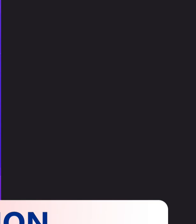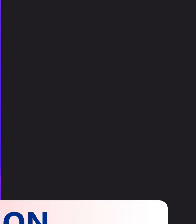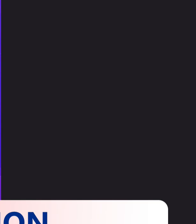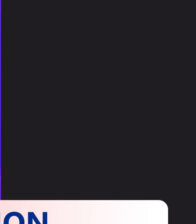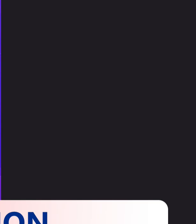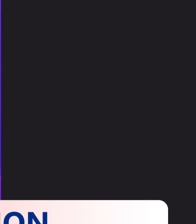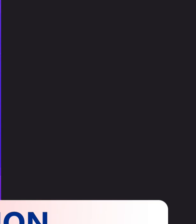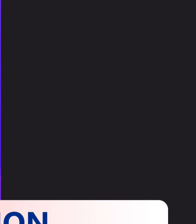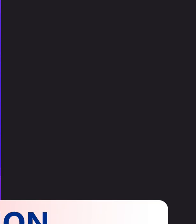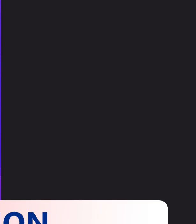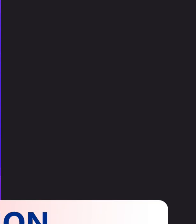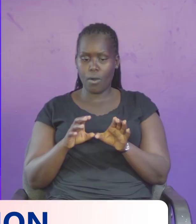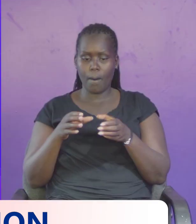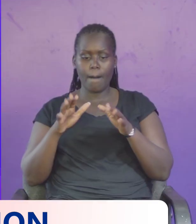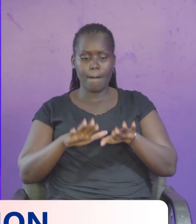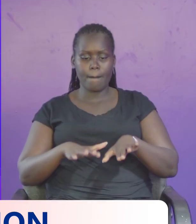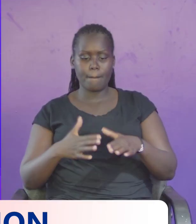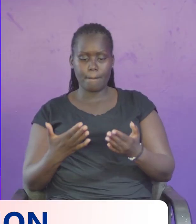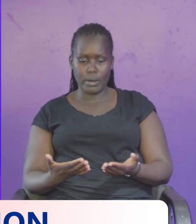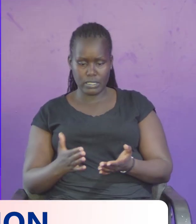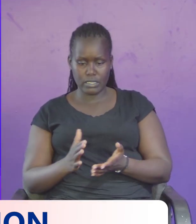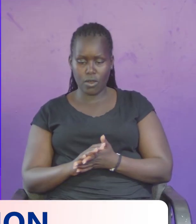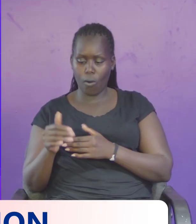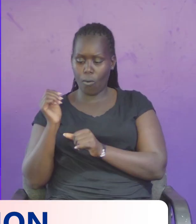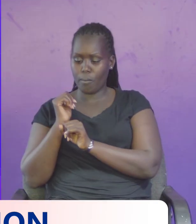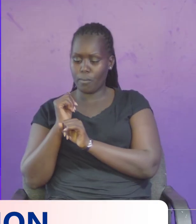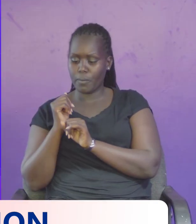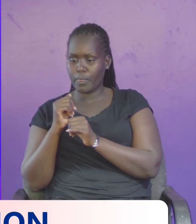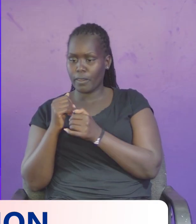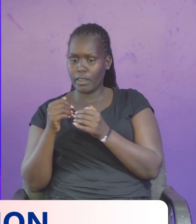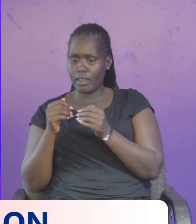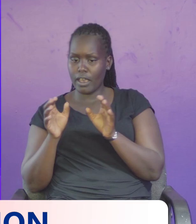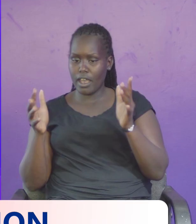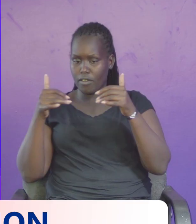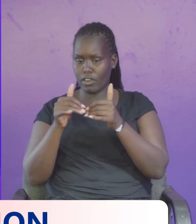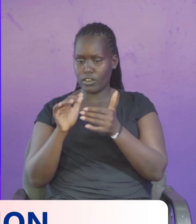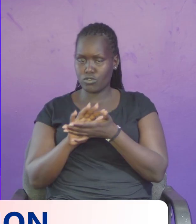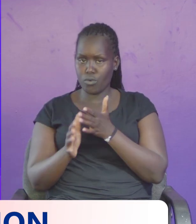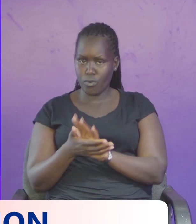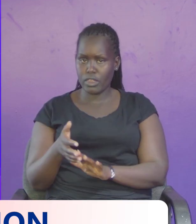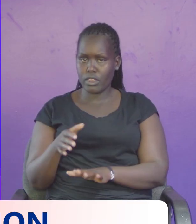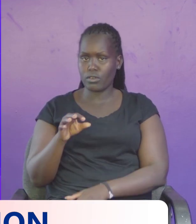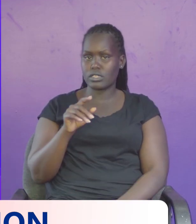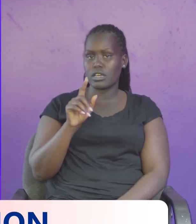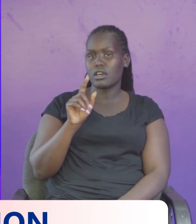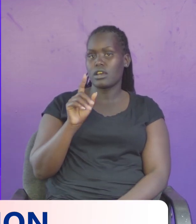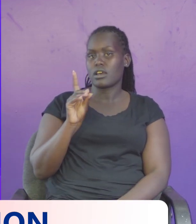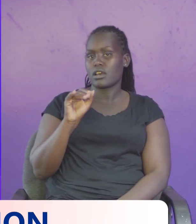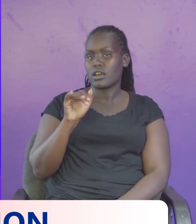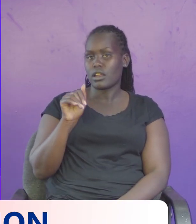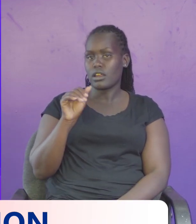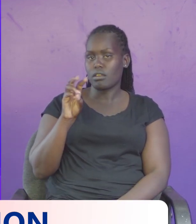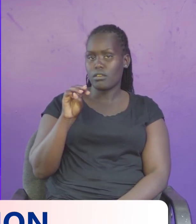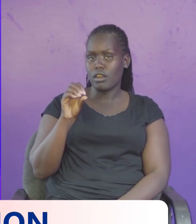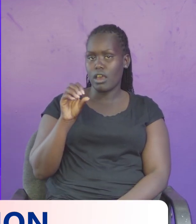is no function without Diamond, Mbosso, you know, Aslay. Do you